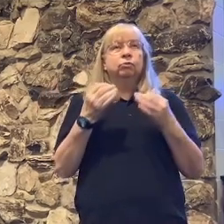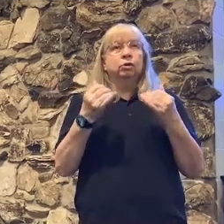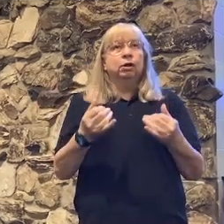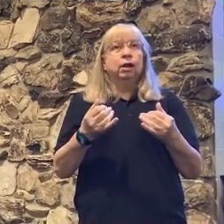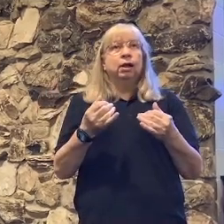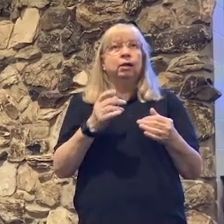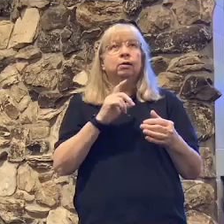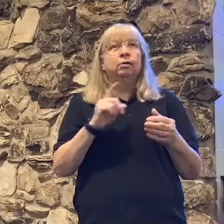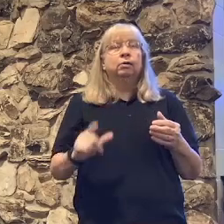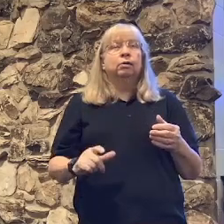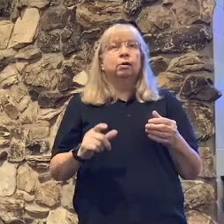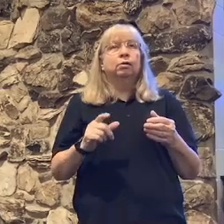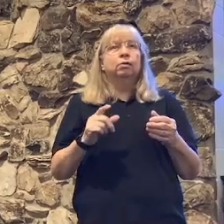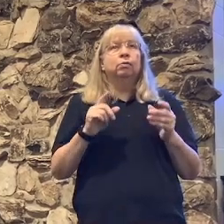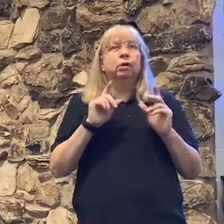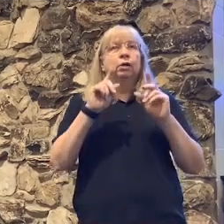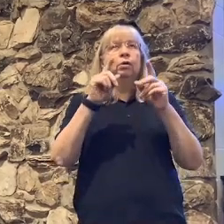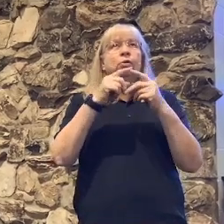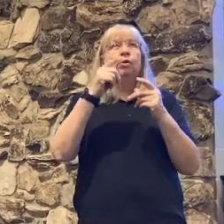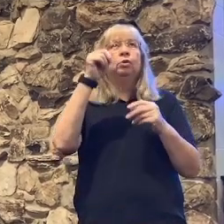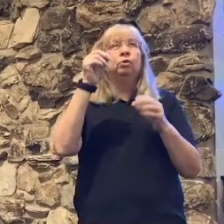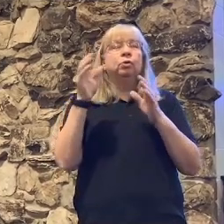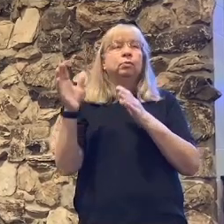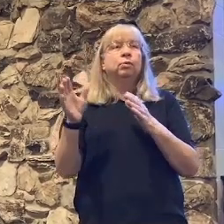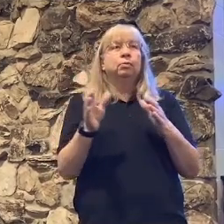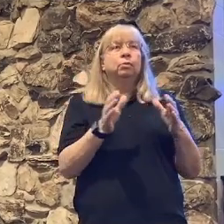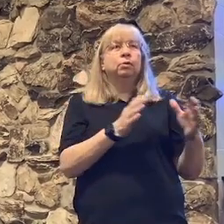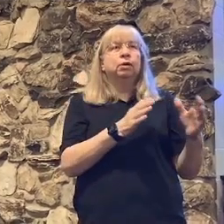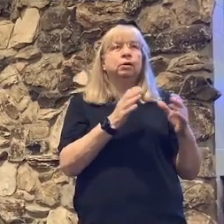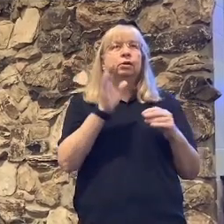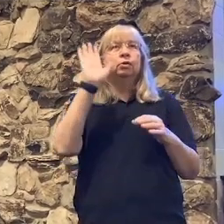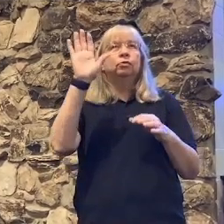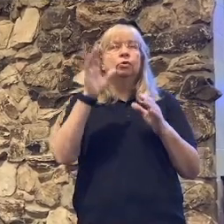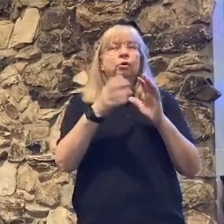come to you in preparation of your message,